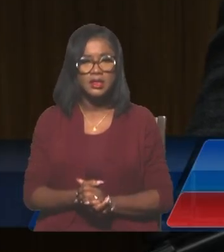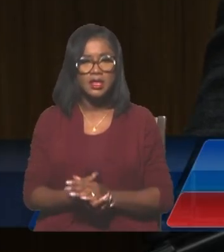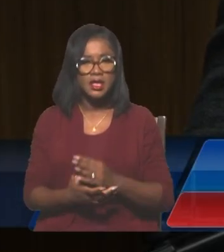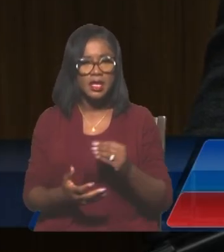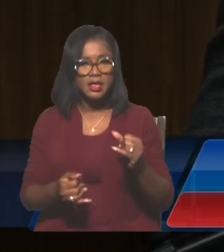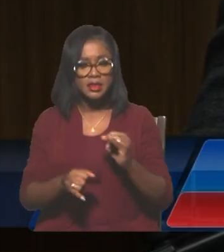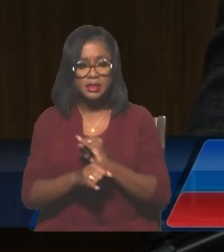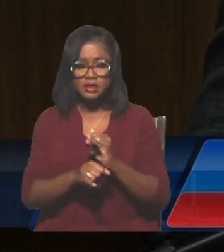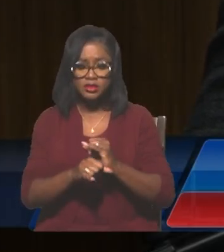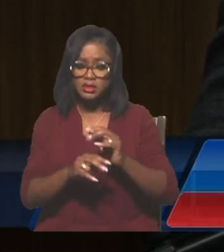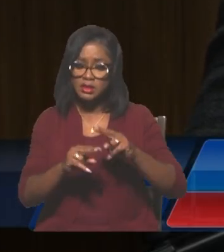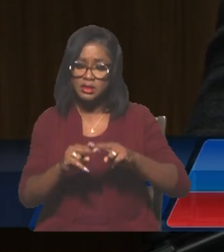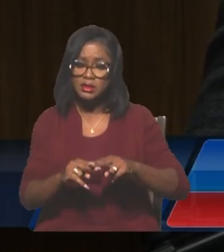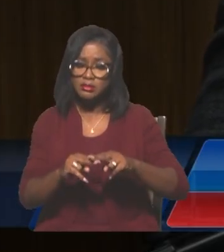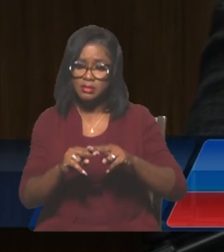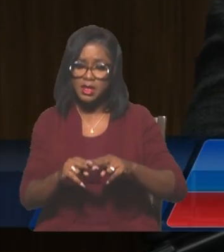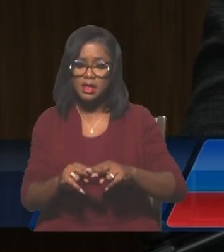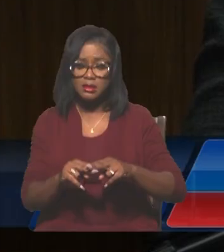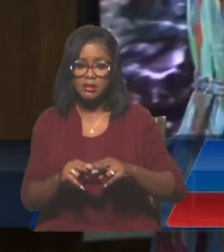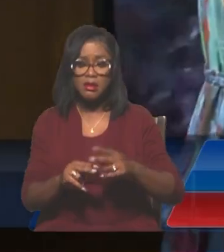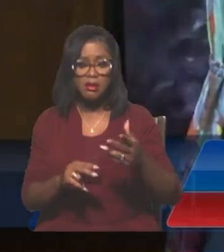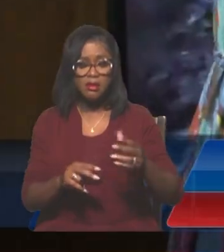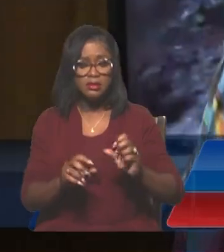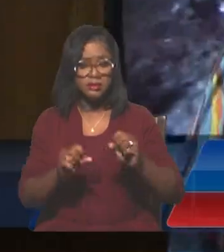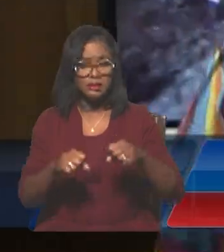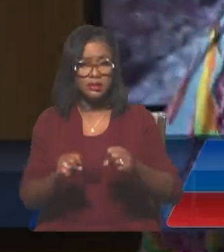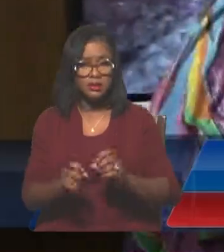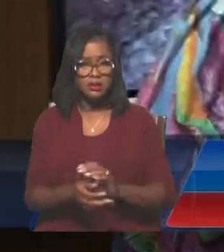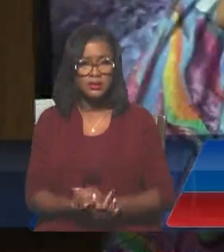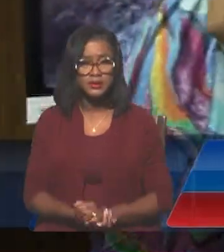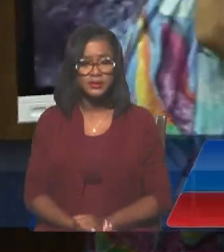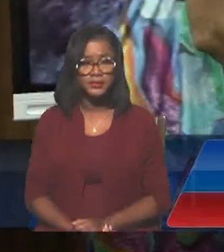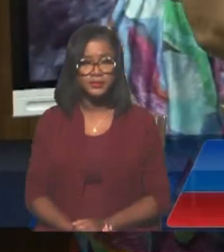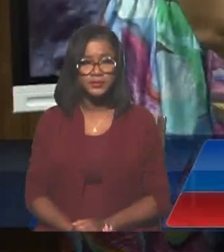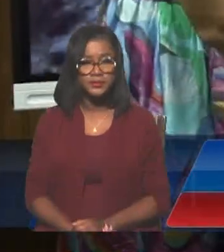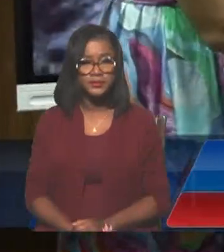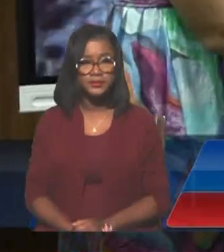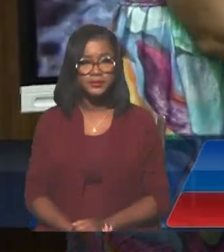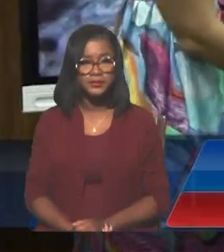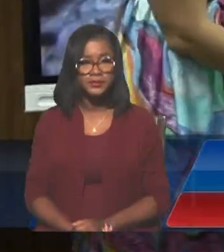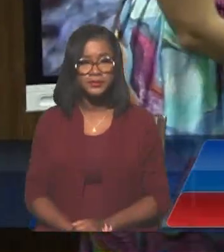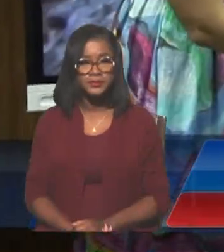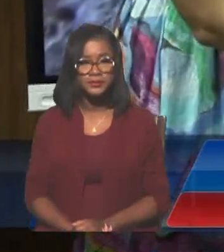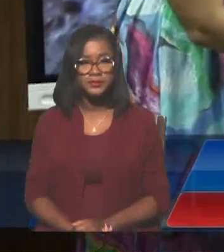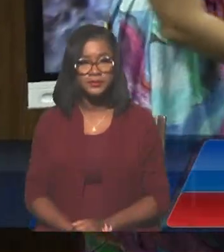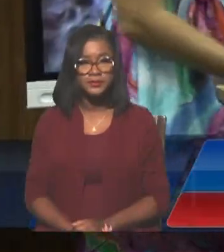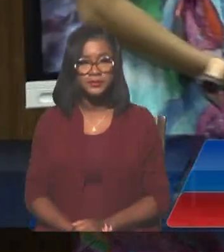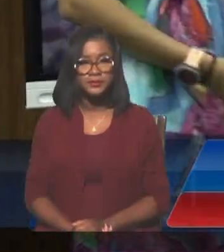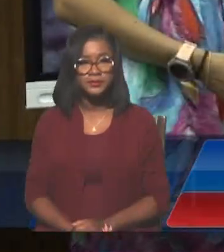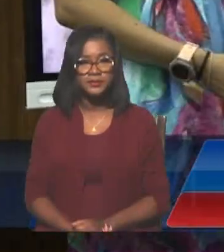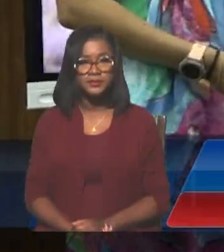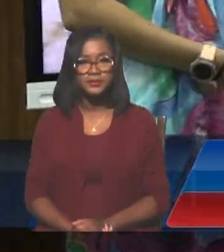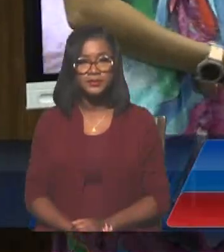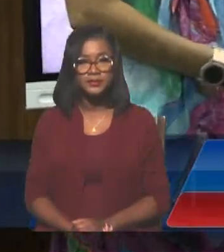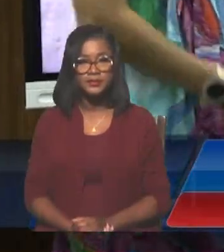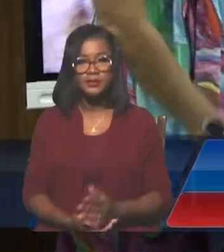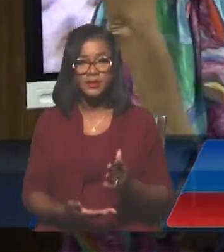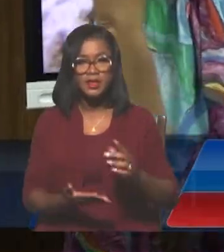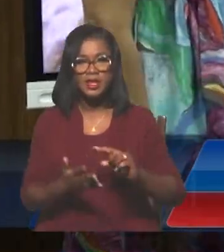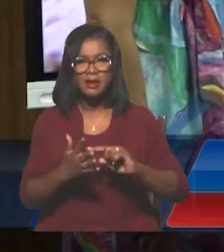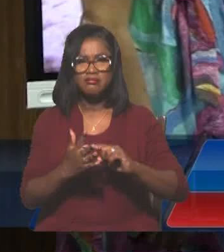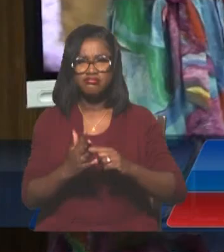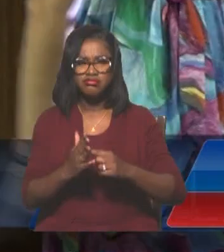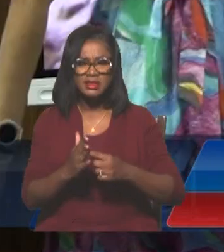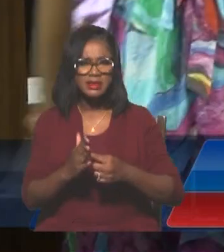industries that depend on our coral reef. Dr. Anjani Ganase's passion for coral reefs began at a